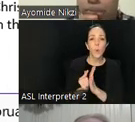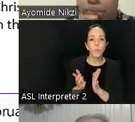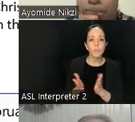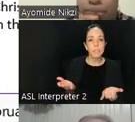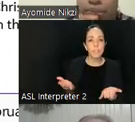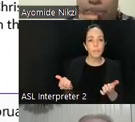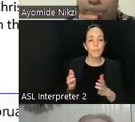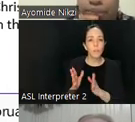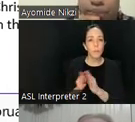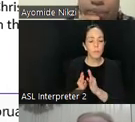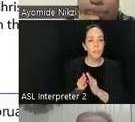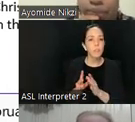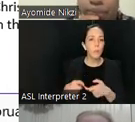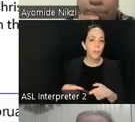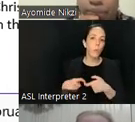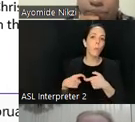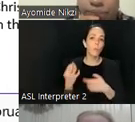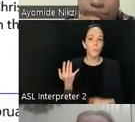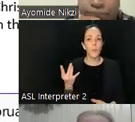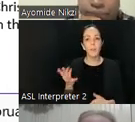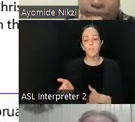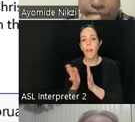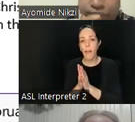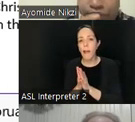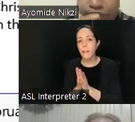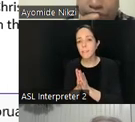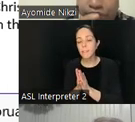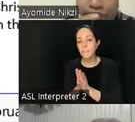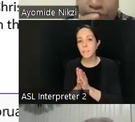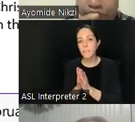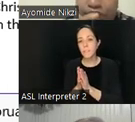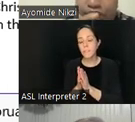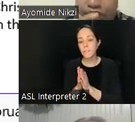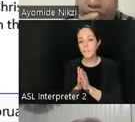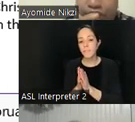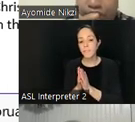this is something that we could definitely bring back up at the